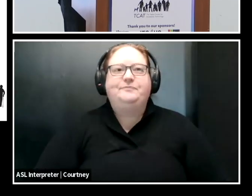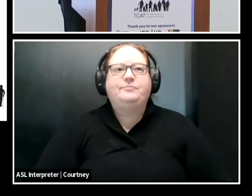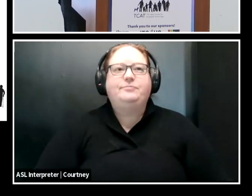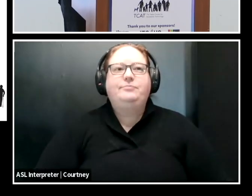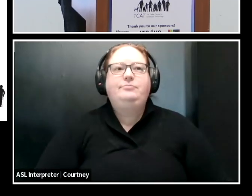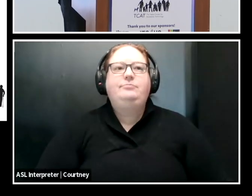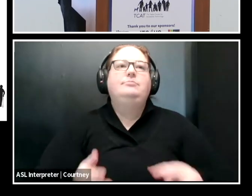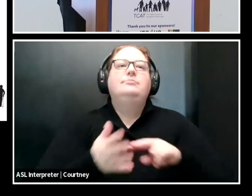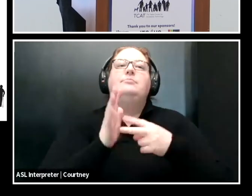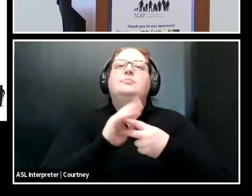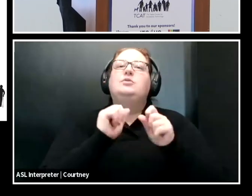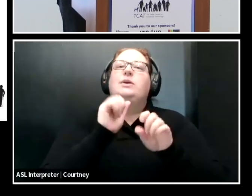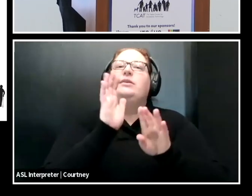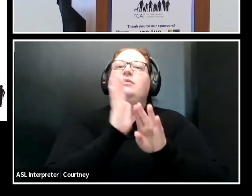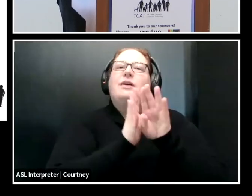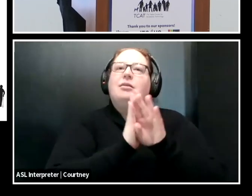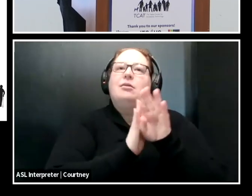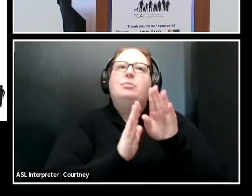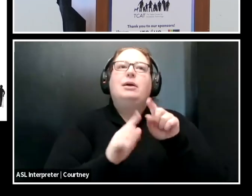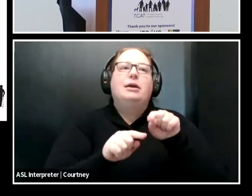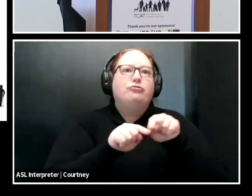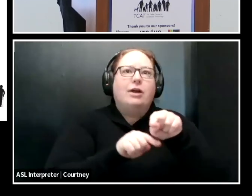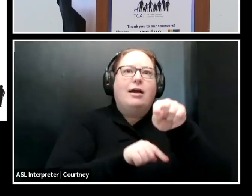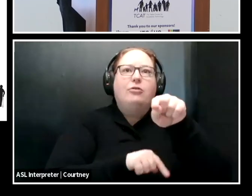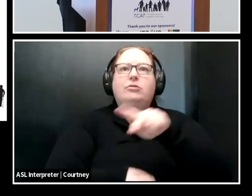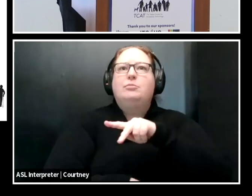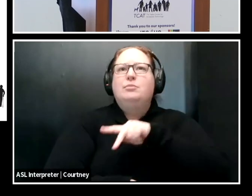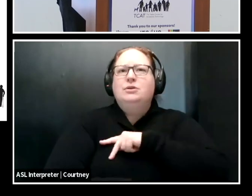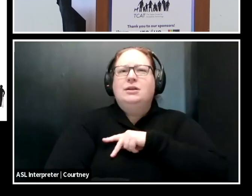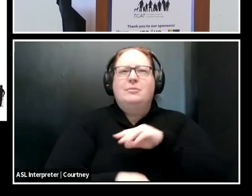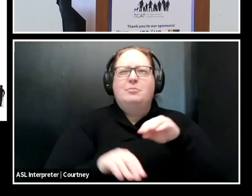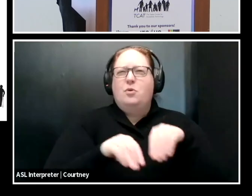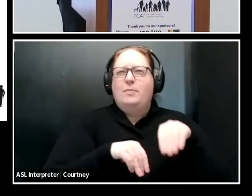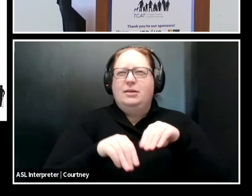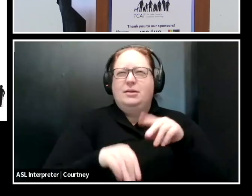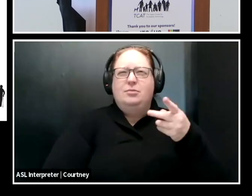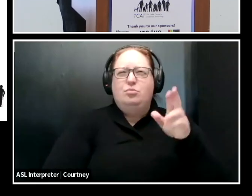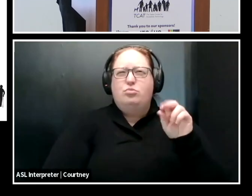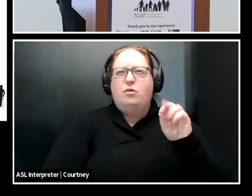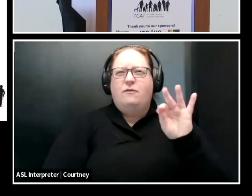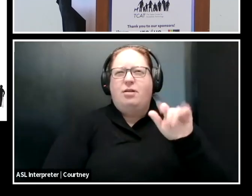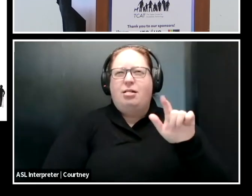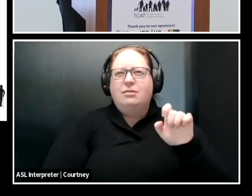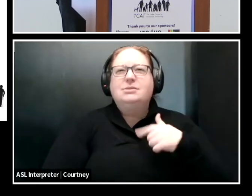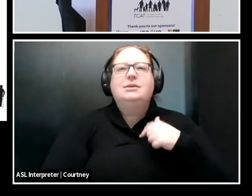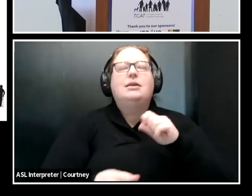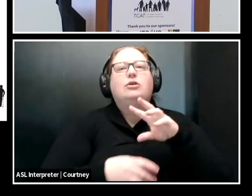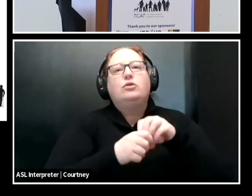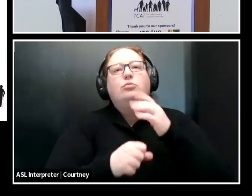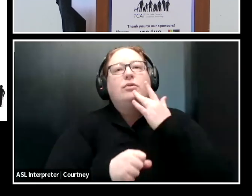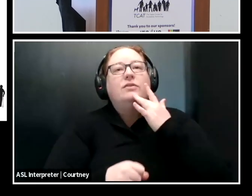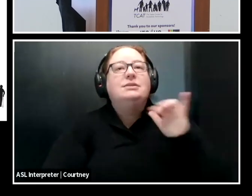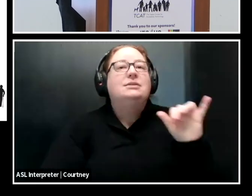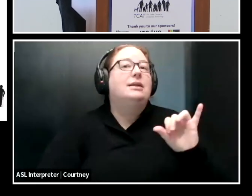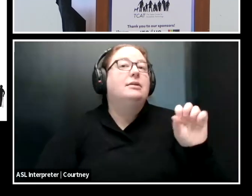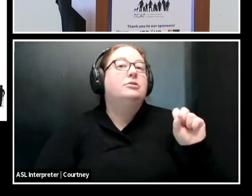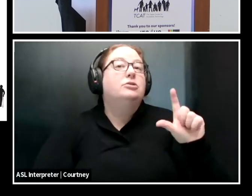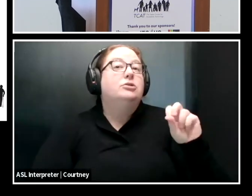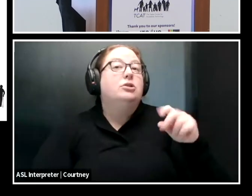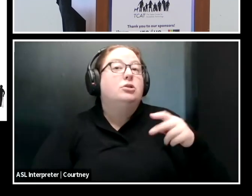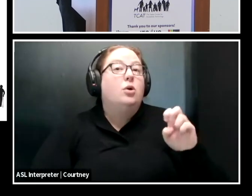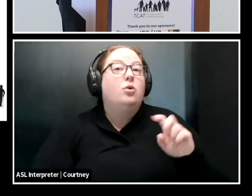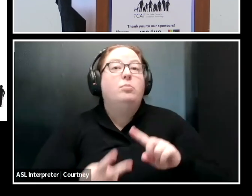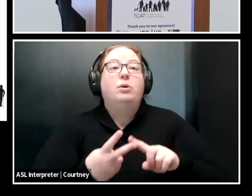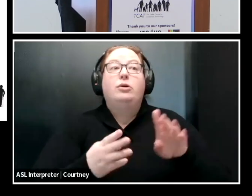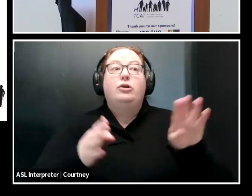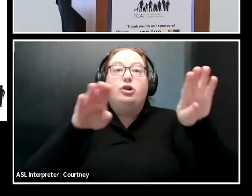route personalized mobility profiles that can include preferences like slope. It can include curb cuts